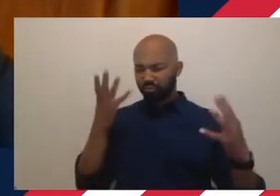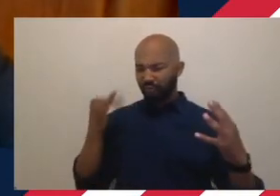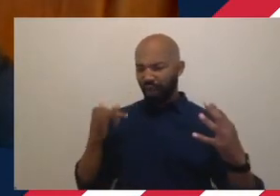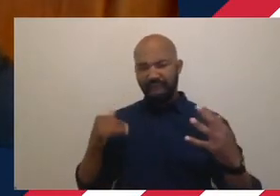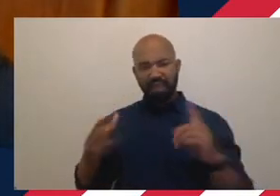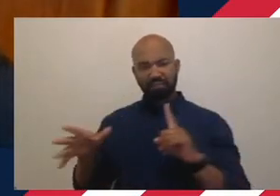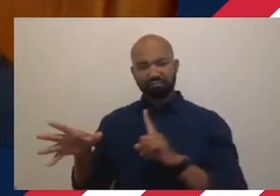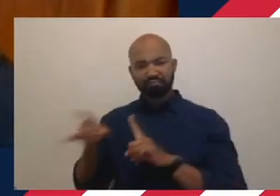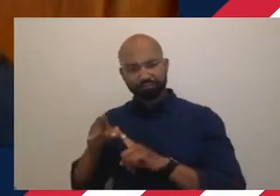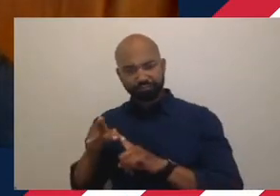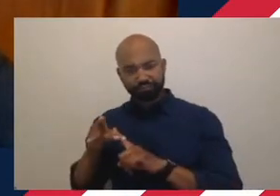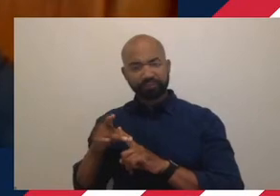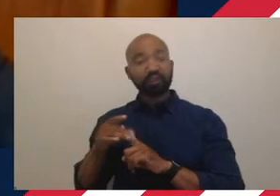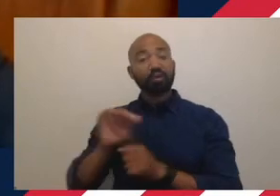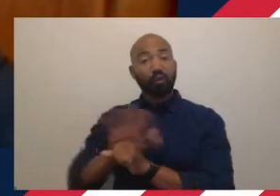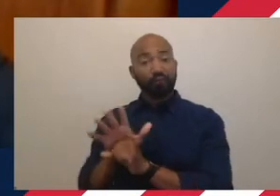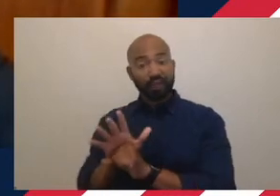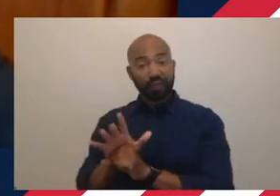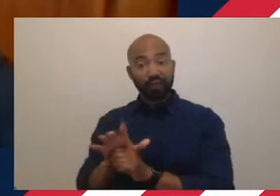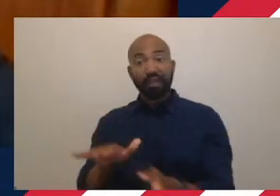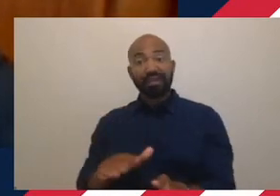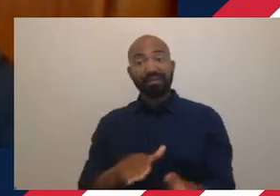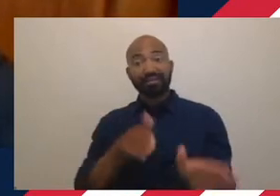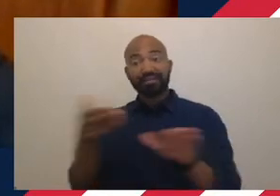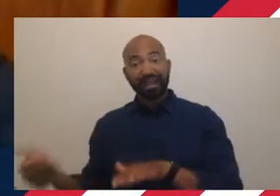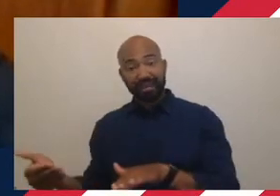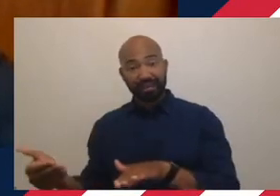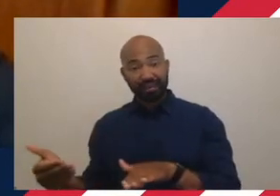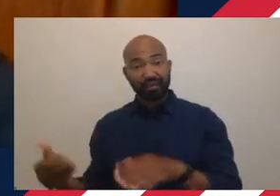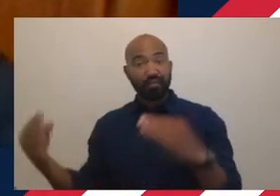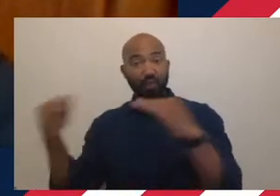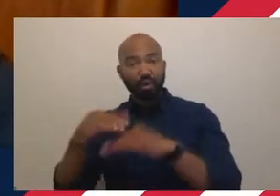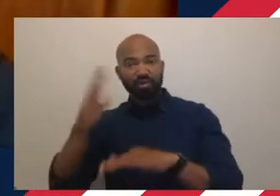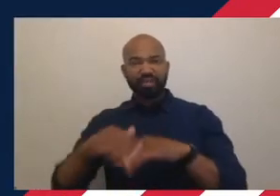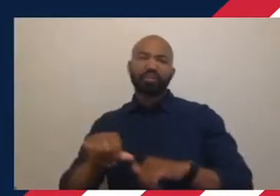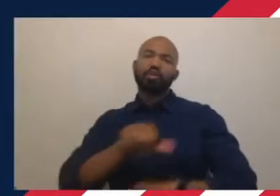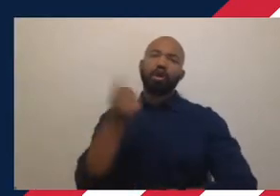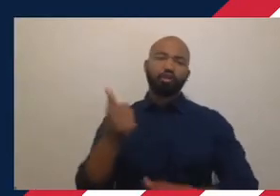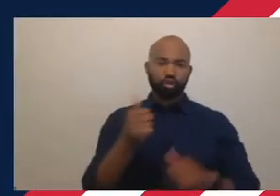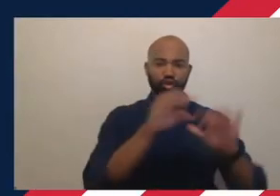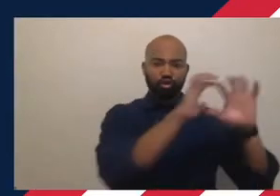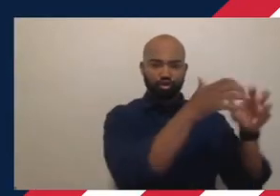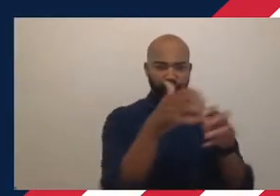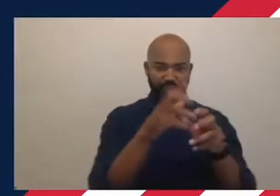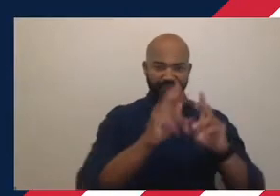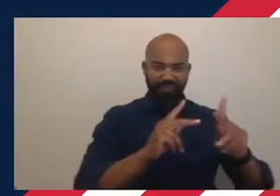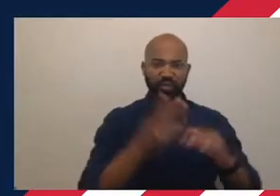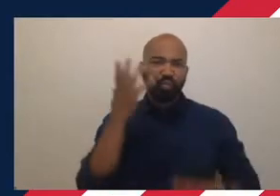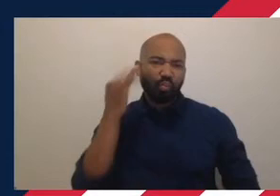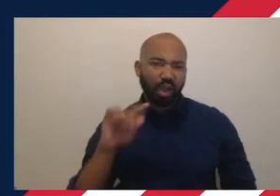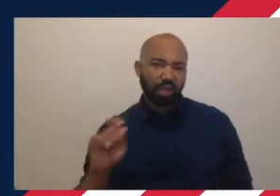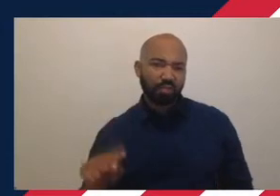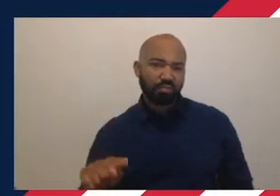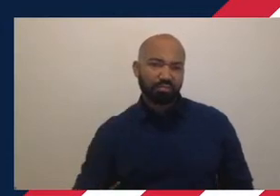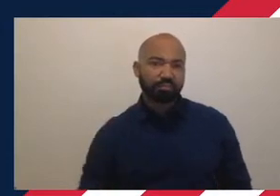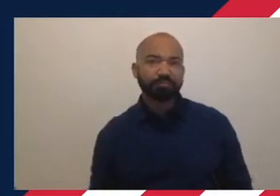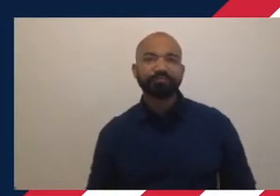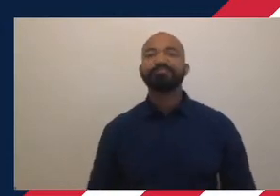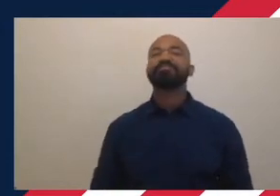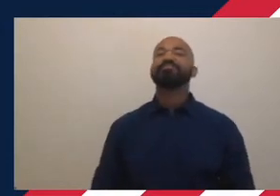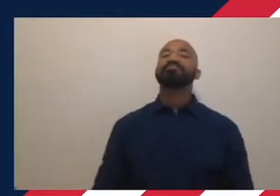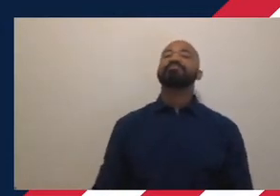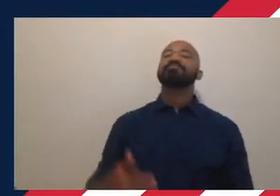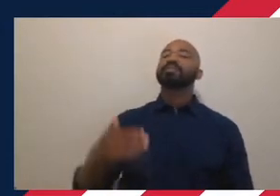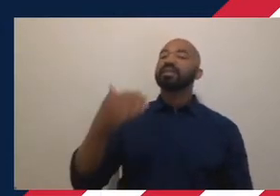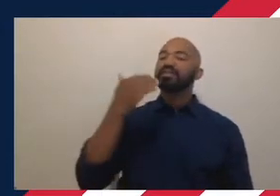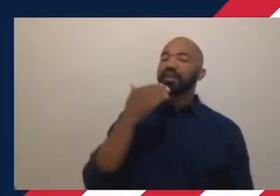and dying in disproportionate numbers? That's a great question. It's great to see you, and thank